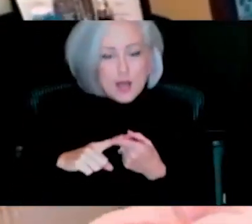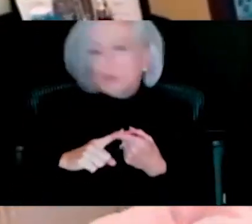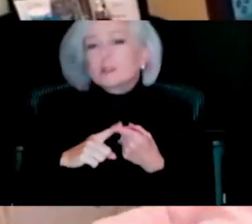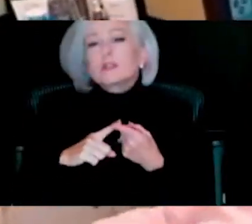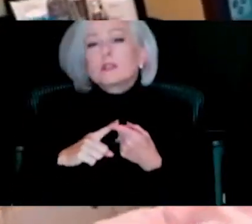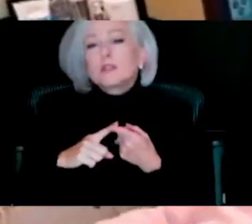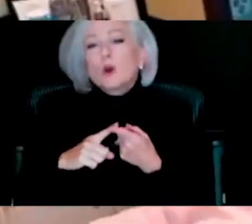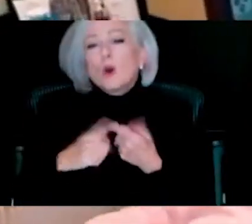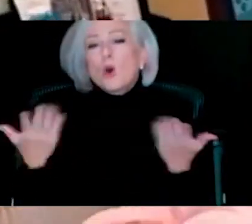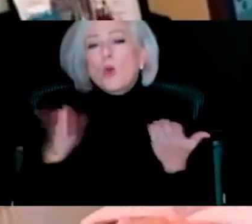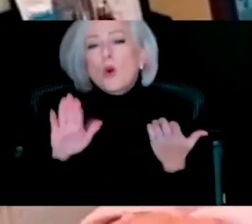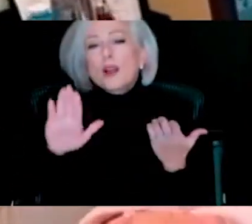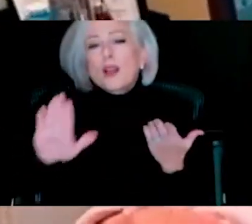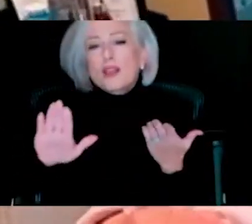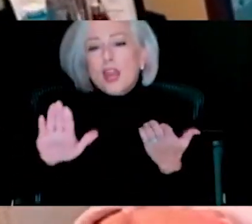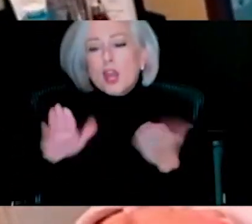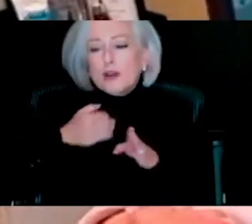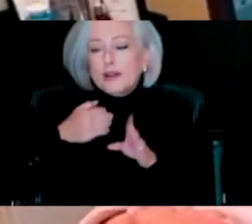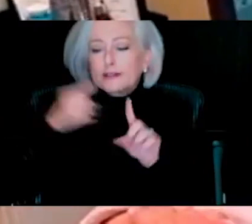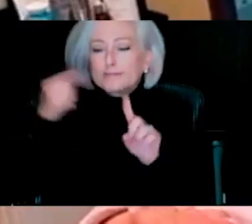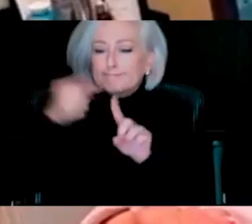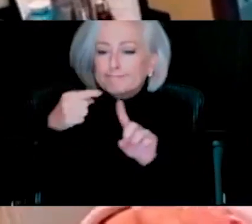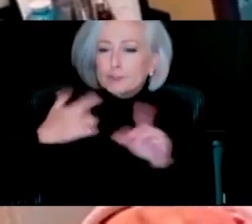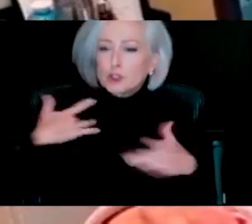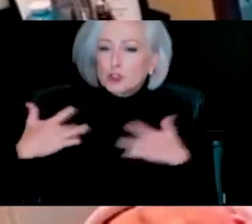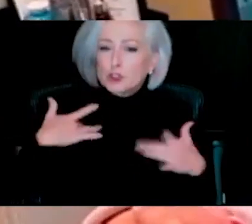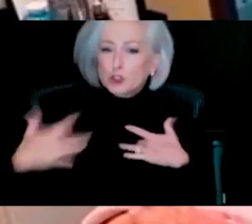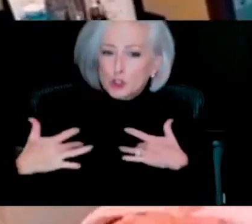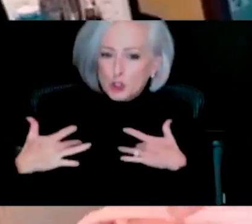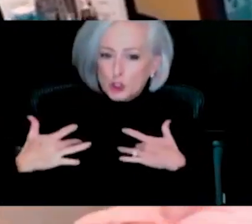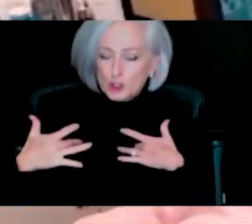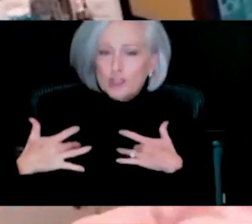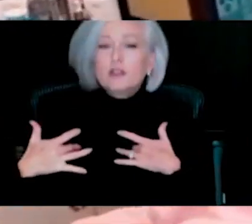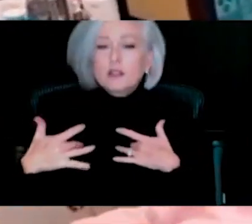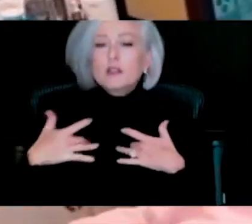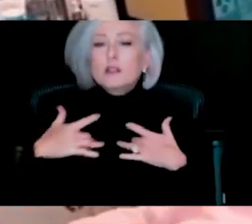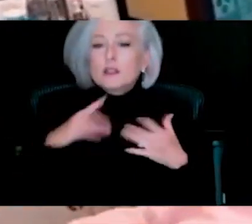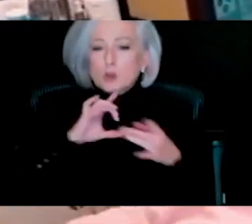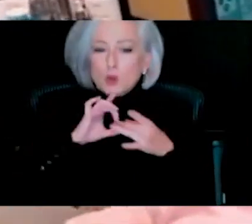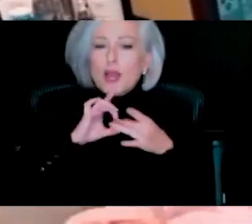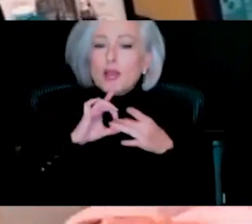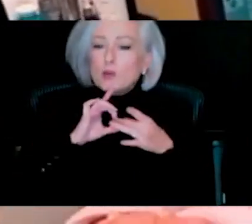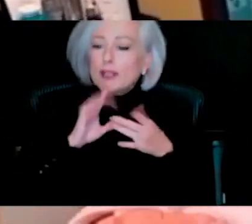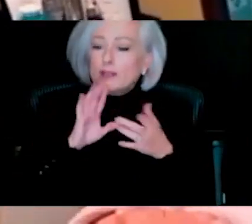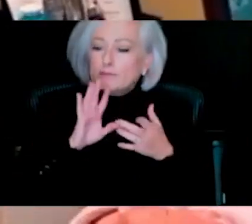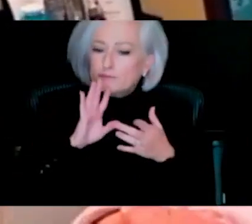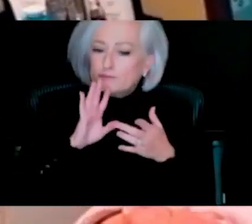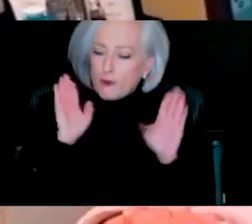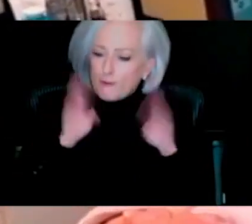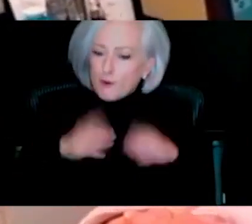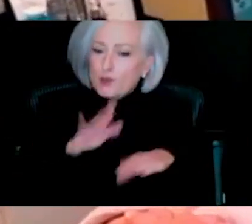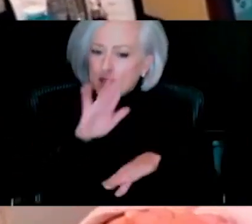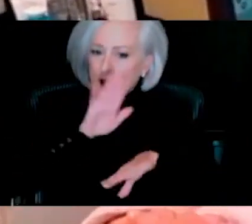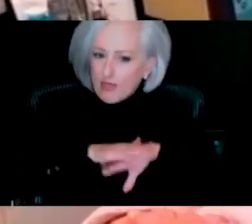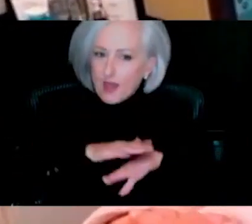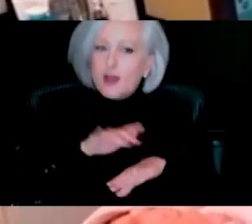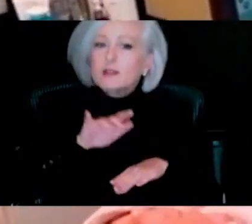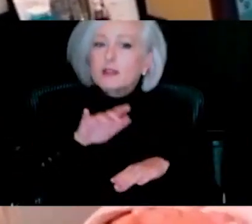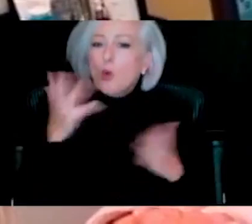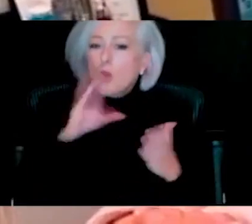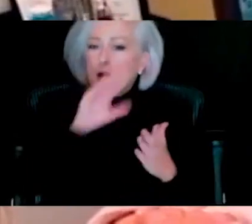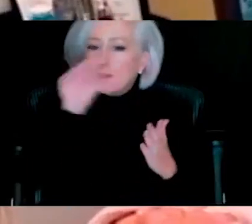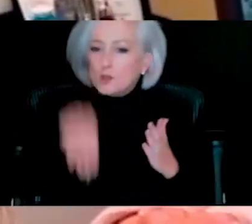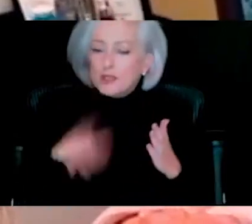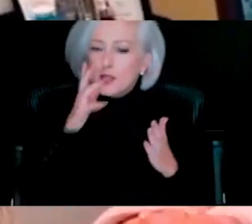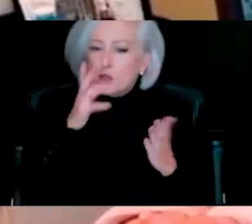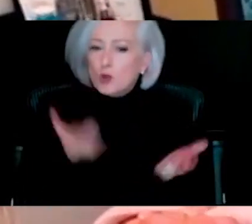what their main concerns are, and we kind of go off of, that to kind of range what percentage that